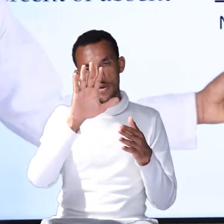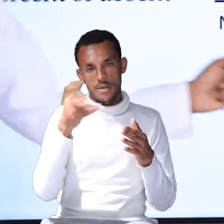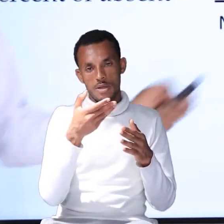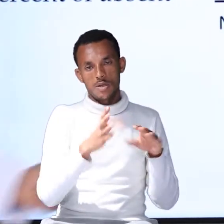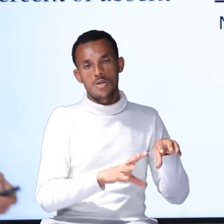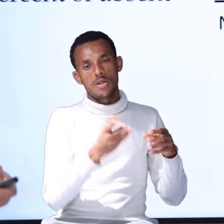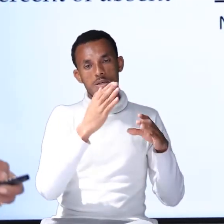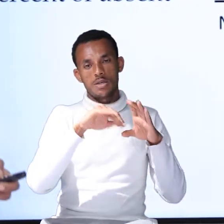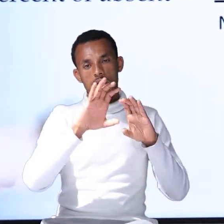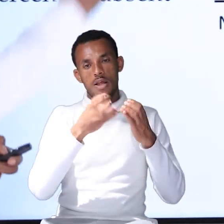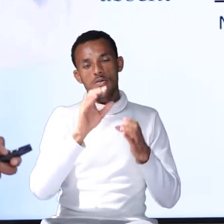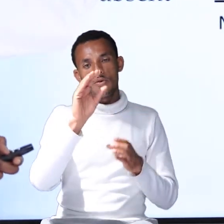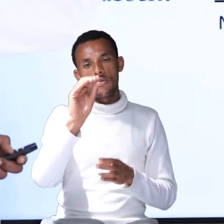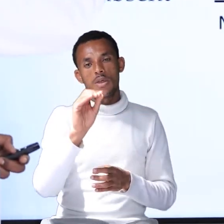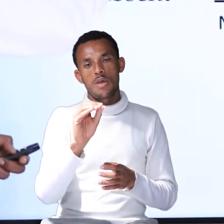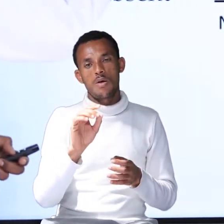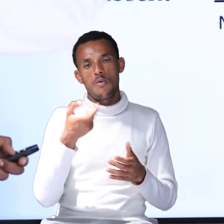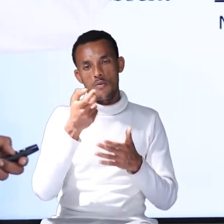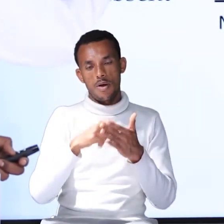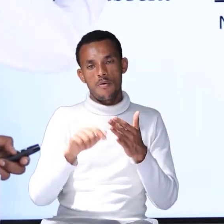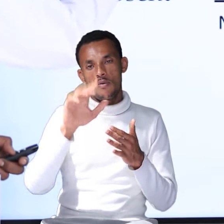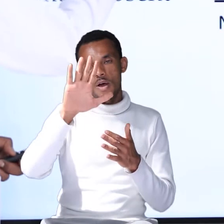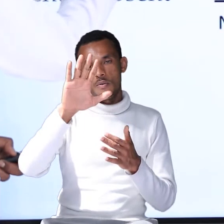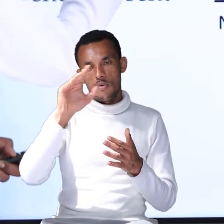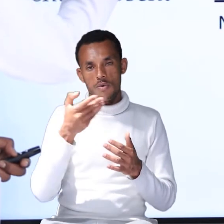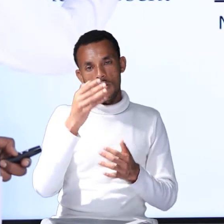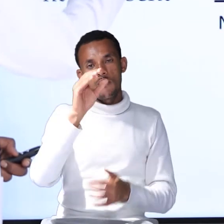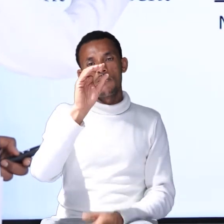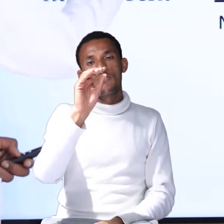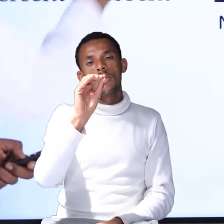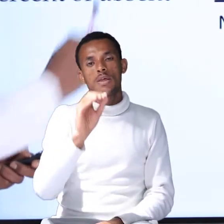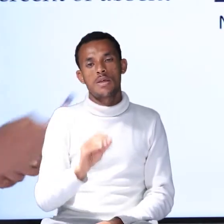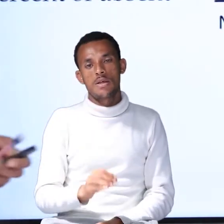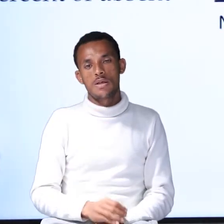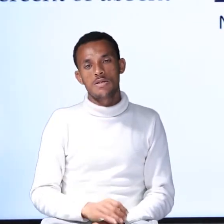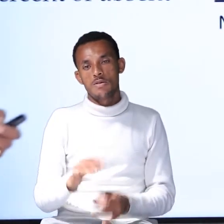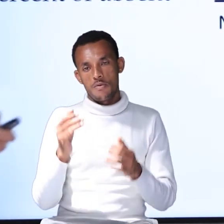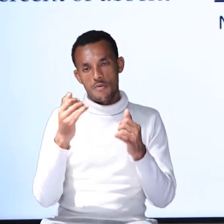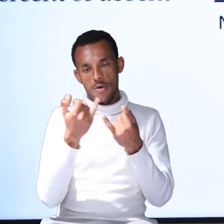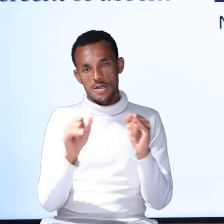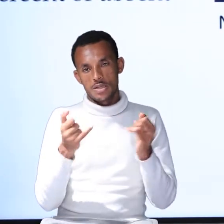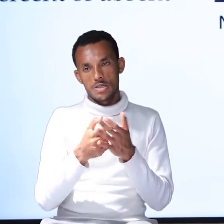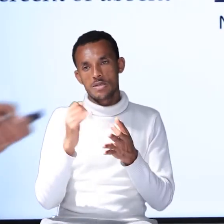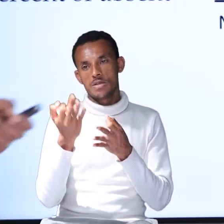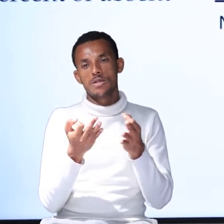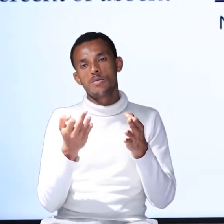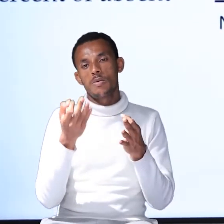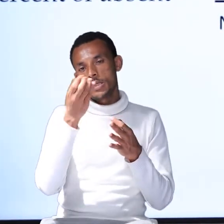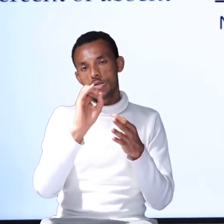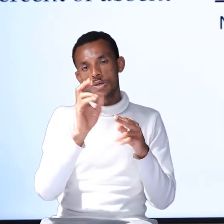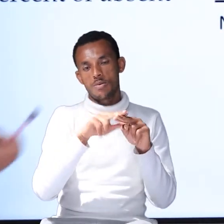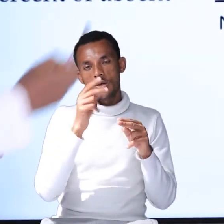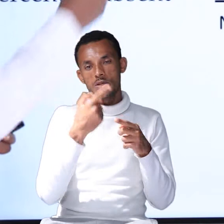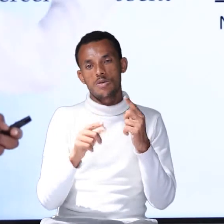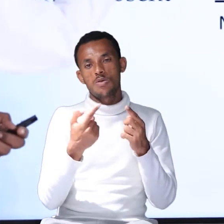of students in the class, it was 15. So we have a value to be 5 over 50. But this is a fraction which is not expressed in terms of percent.